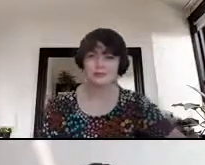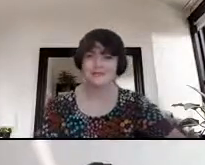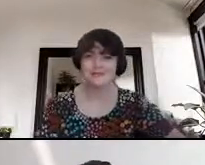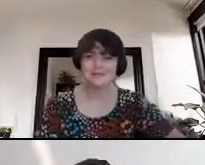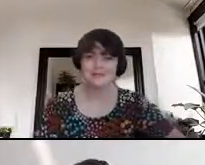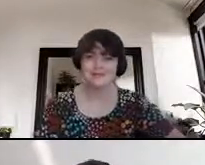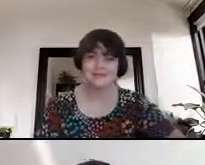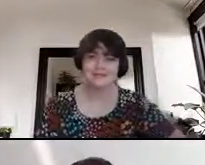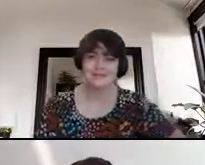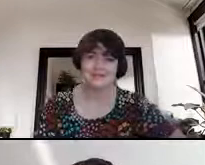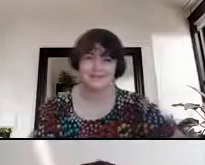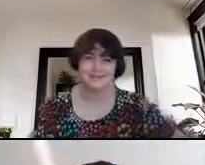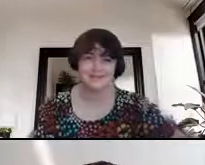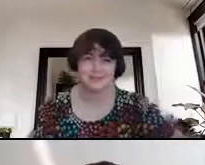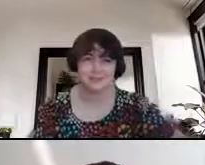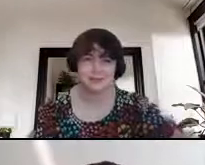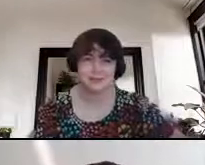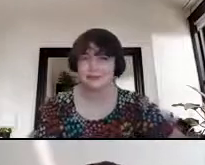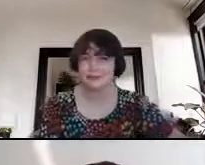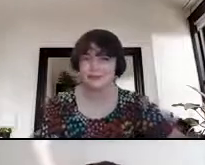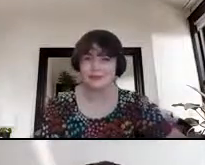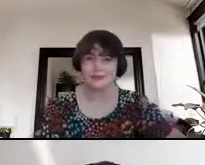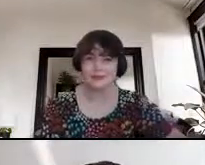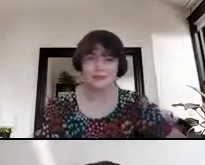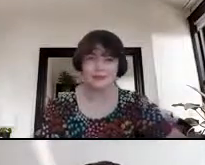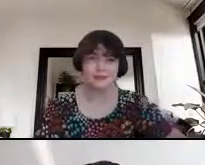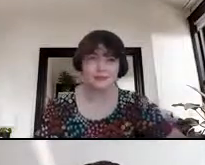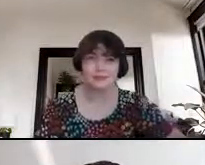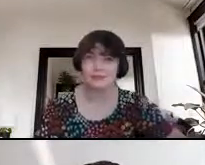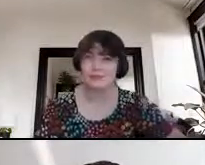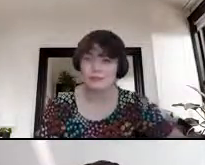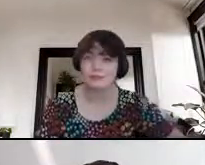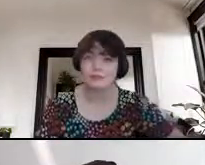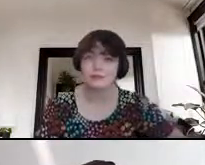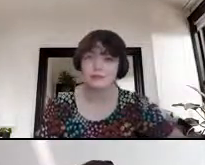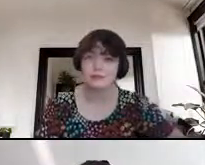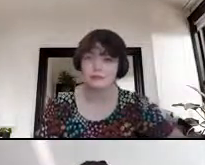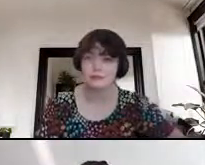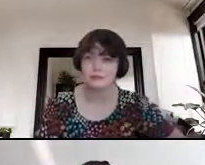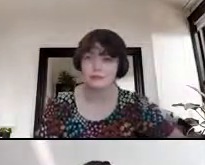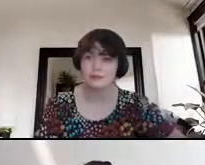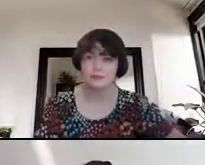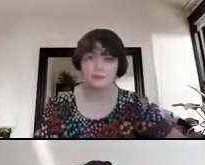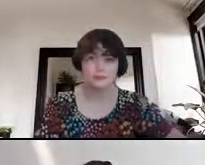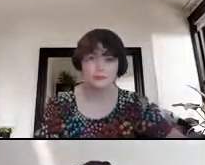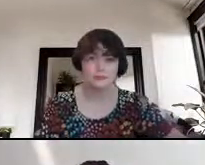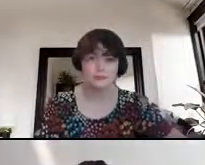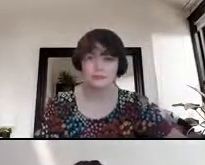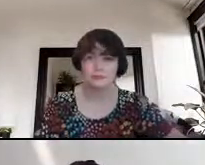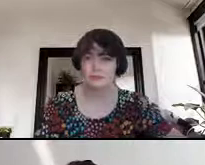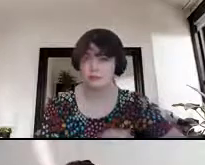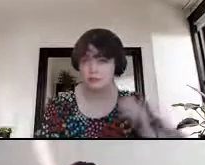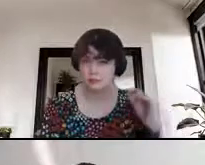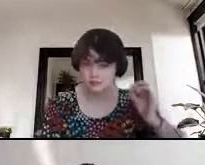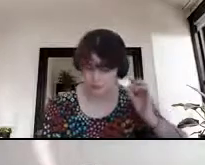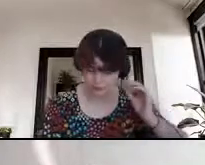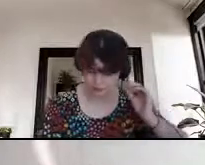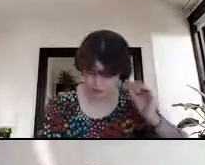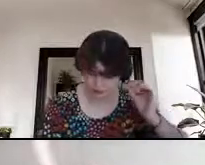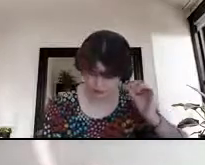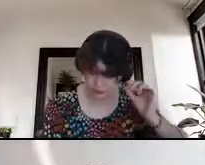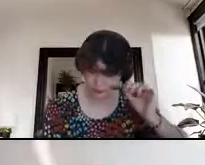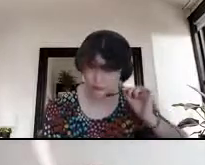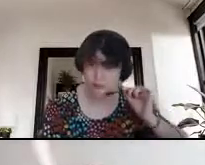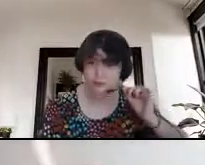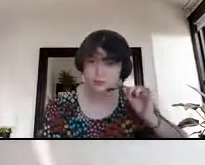would hope that's the case. Good. I might go to Lyndal first. You mentioned that there's a